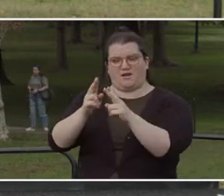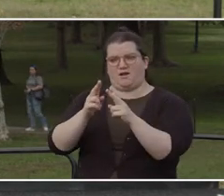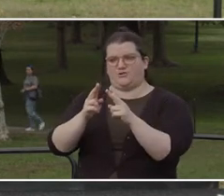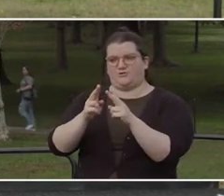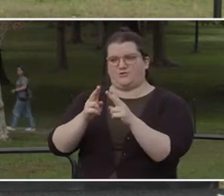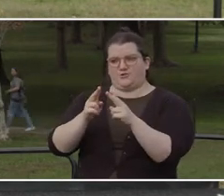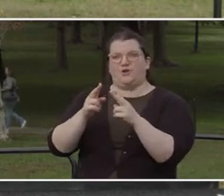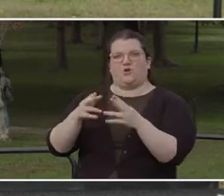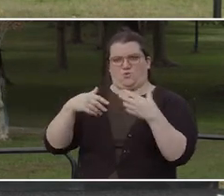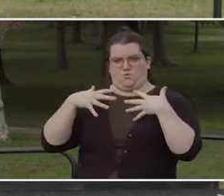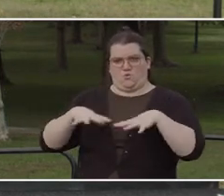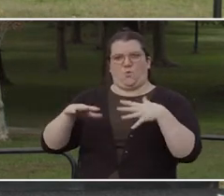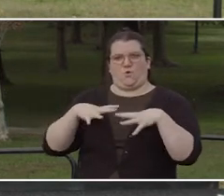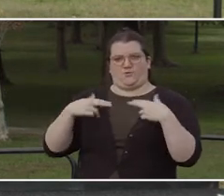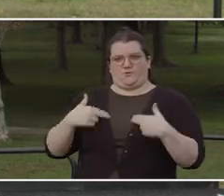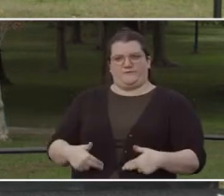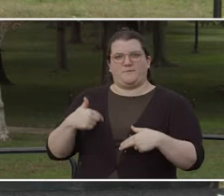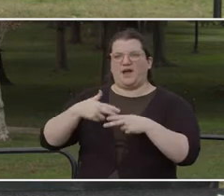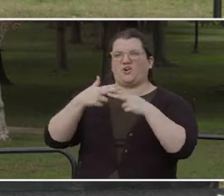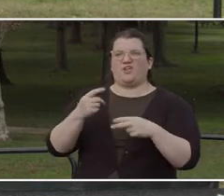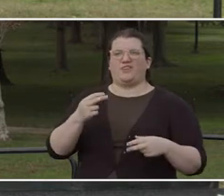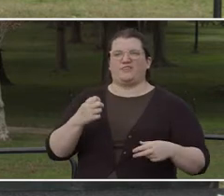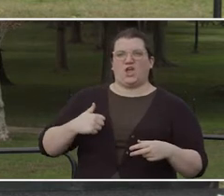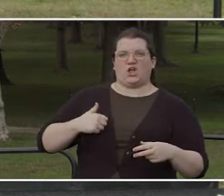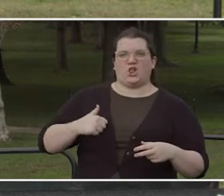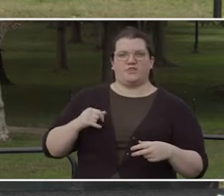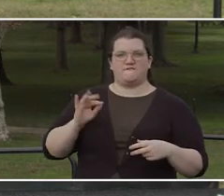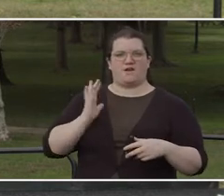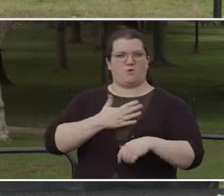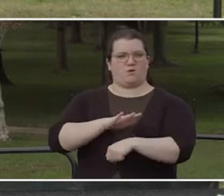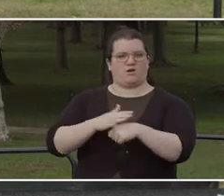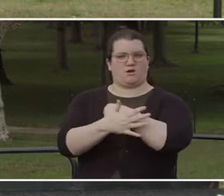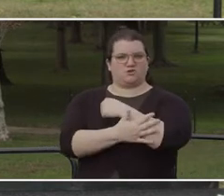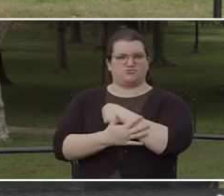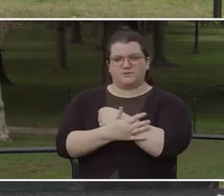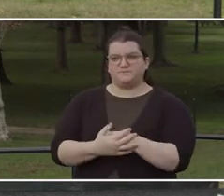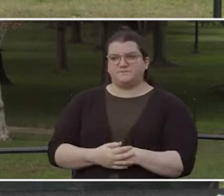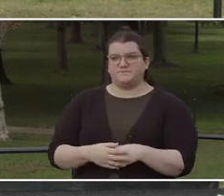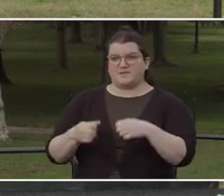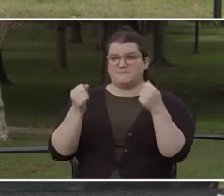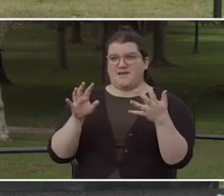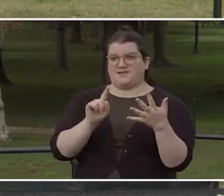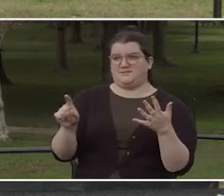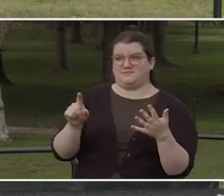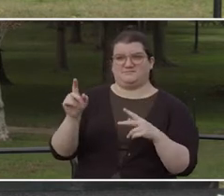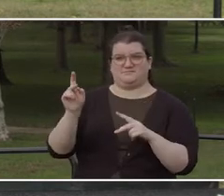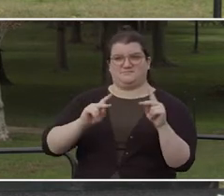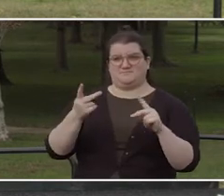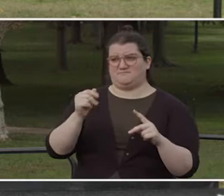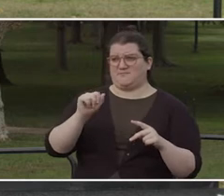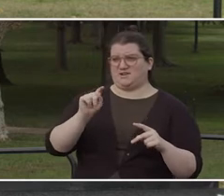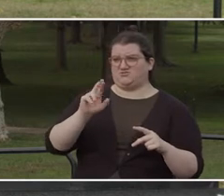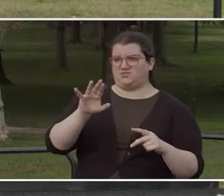wore with pride and honor the uniform which I like to call the cloth of our country. A significant number of these patriots were buried in